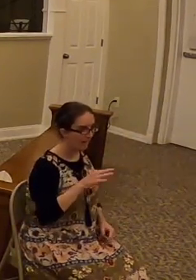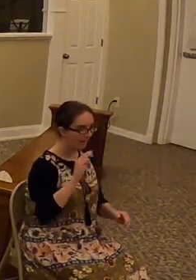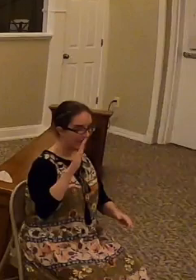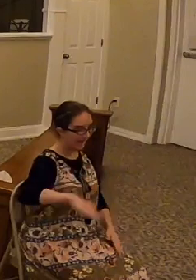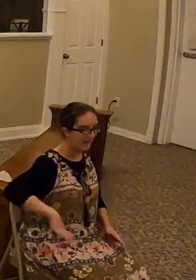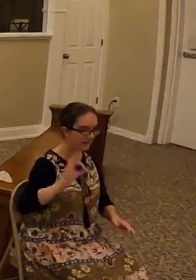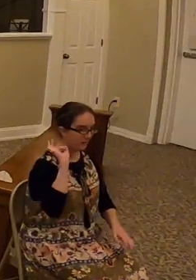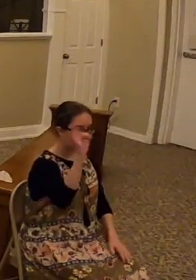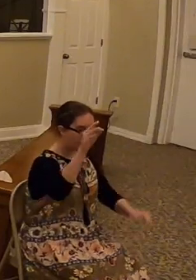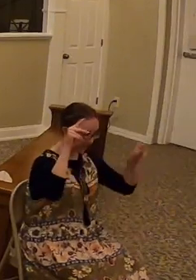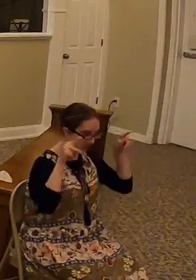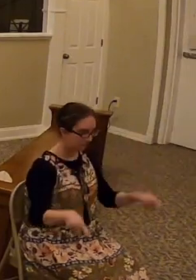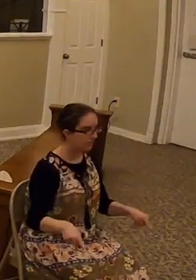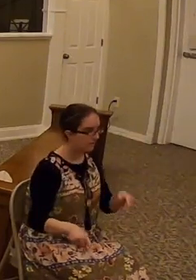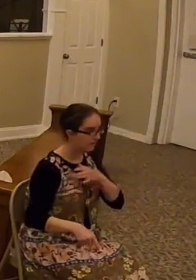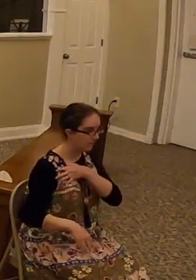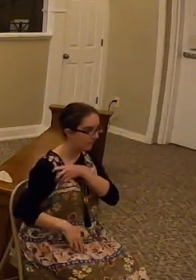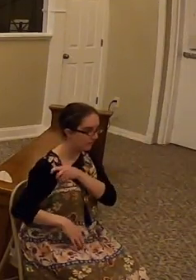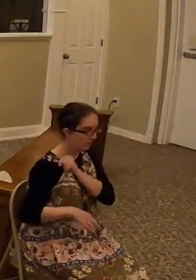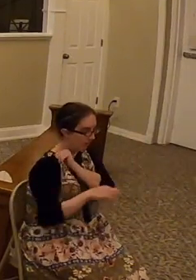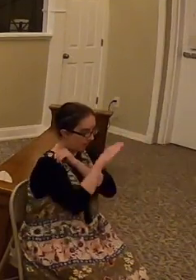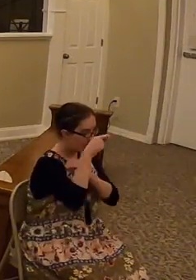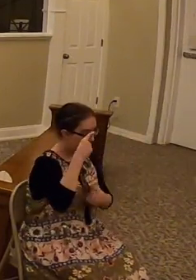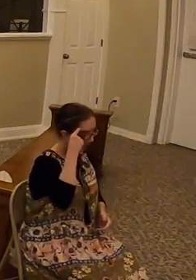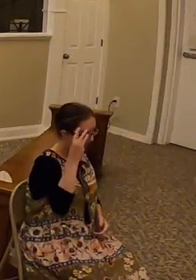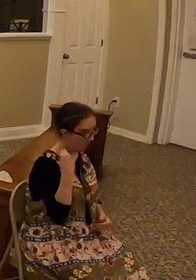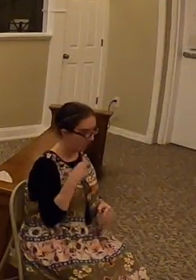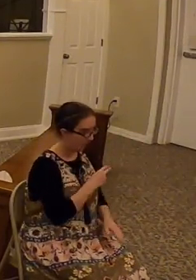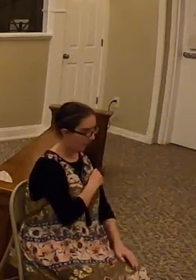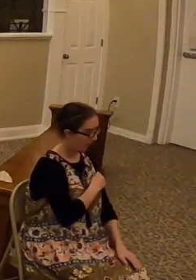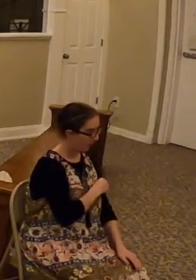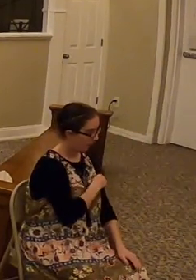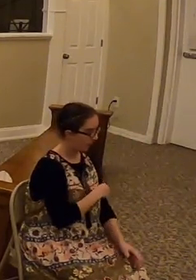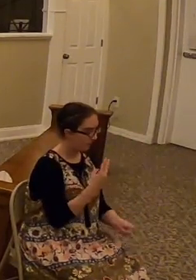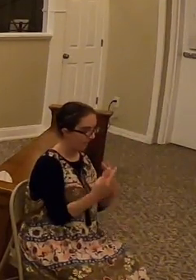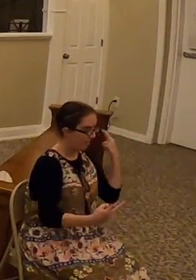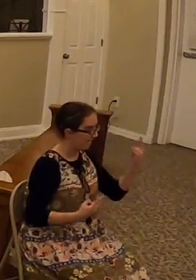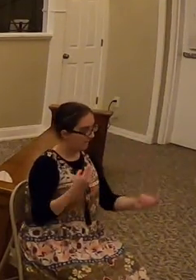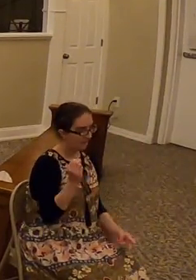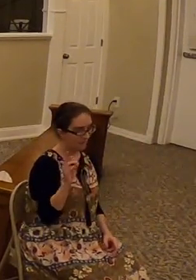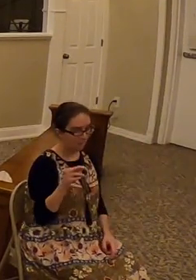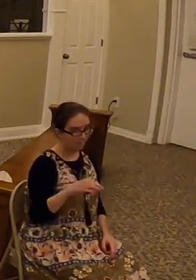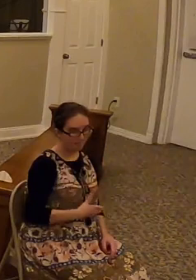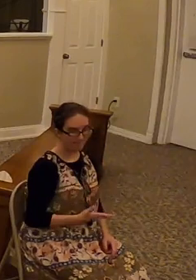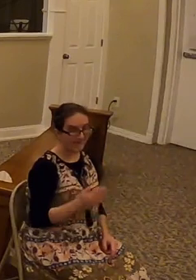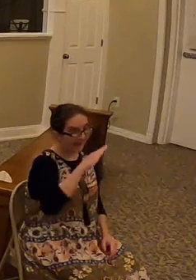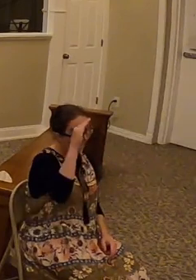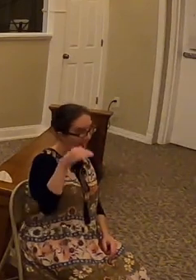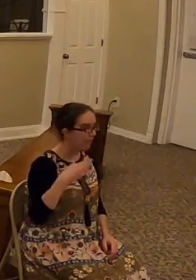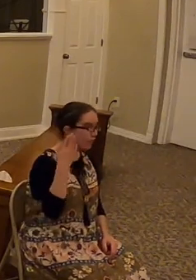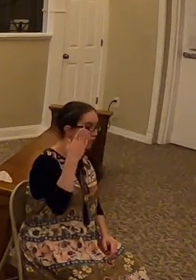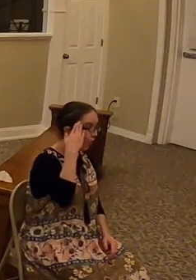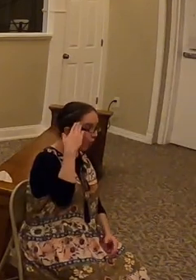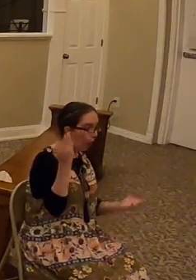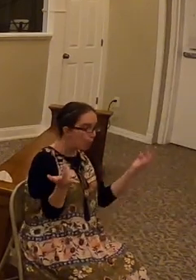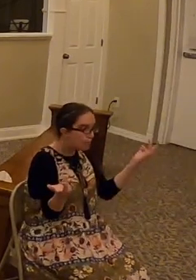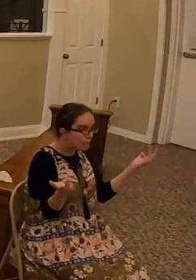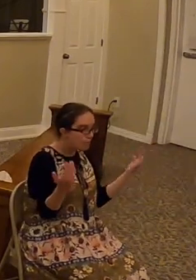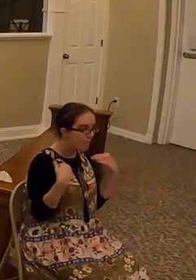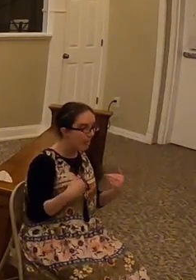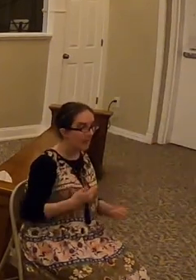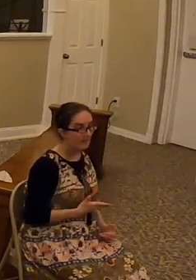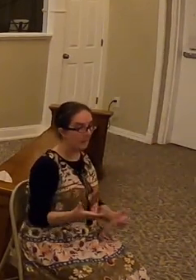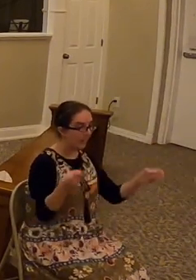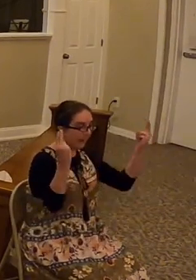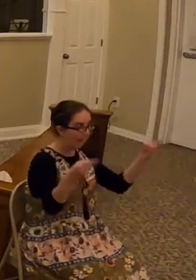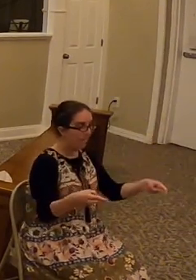late. Well, he never thought about it. He might have had a hospital visit or something. Yeah. You never know. Amen. You never know. He had